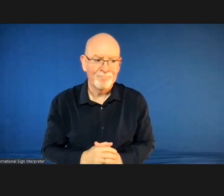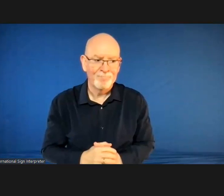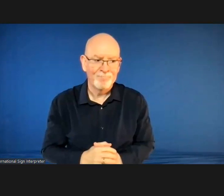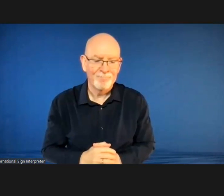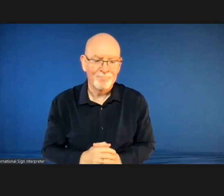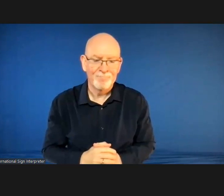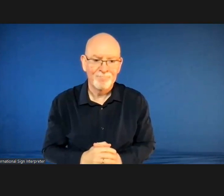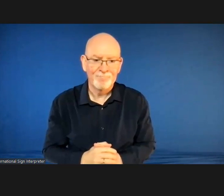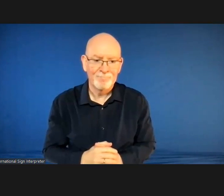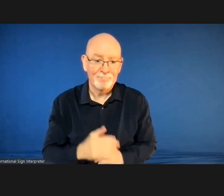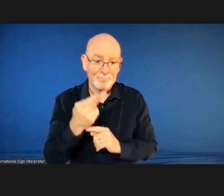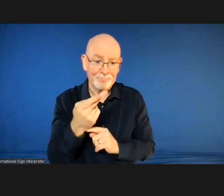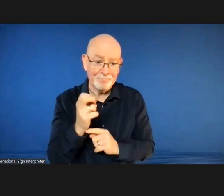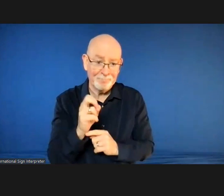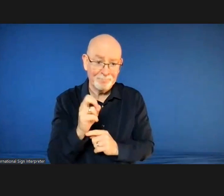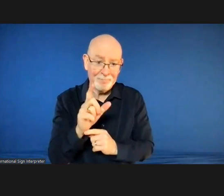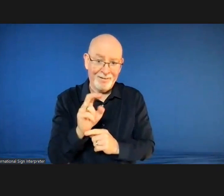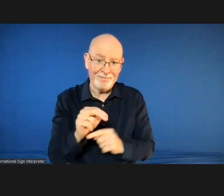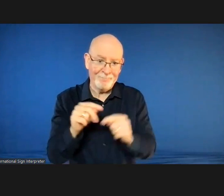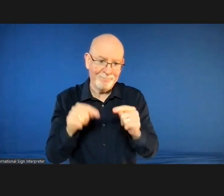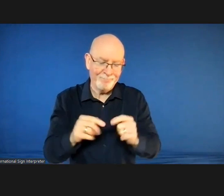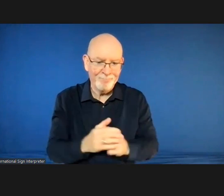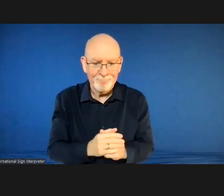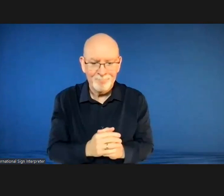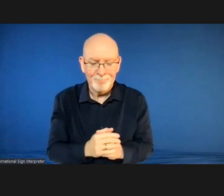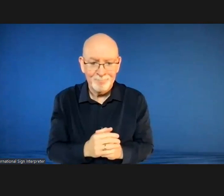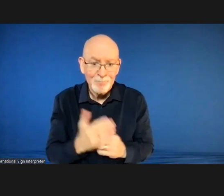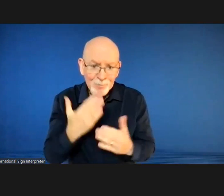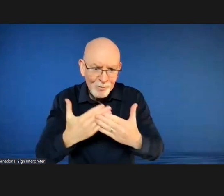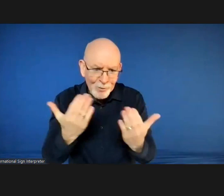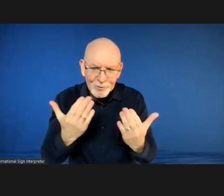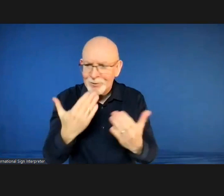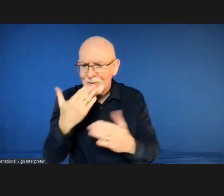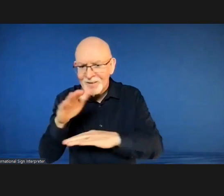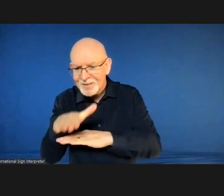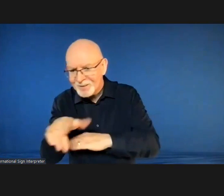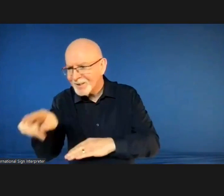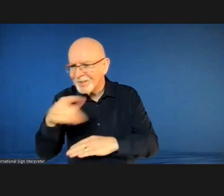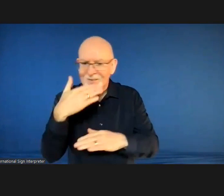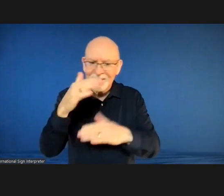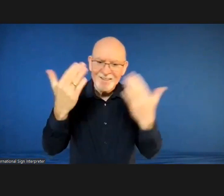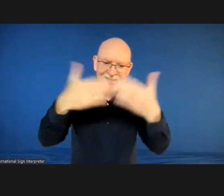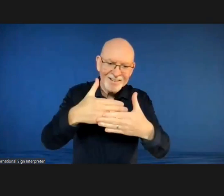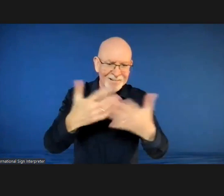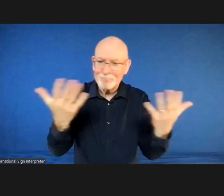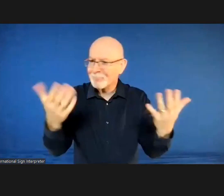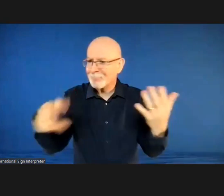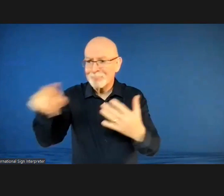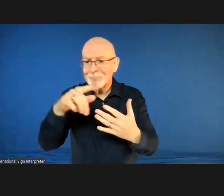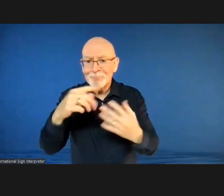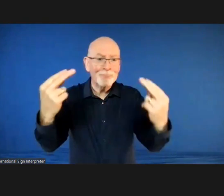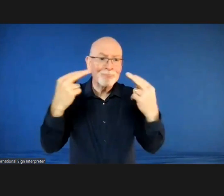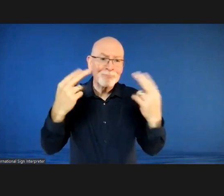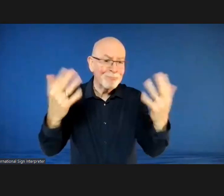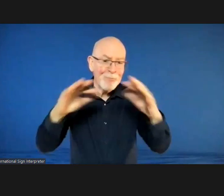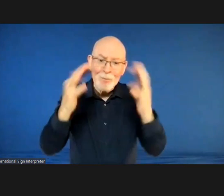Good morning, good afternoon, good evening from wherever you're listening us from. My name is Helen Kalinda, and I work for Deaf Child